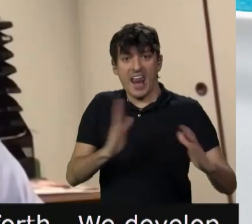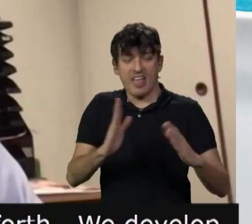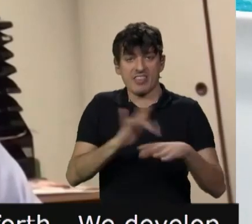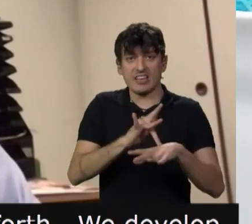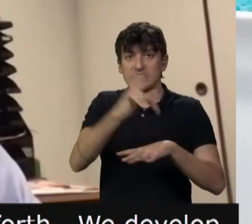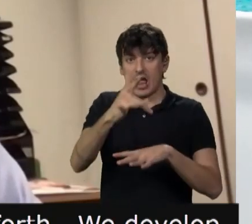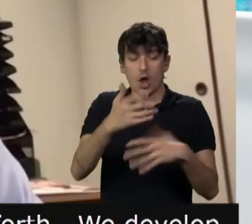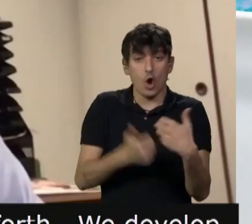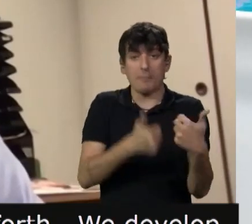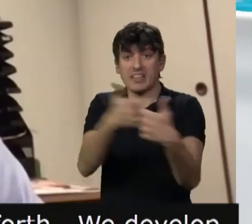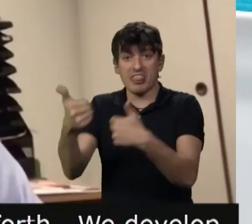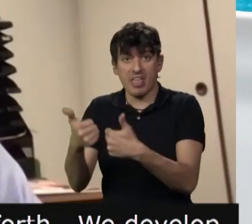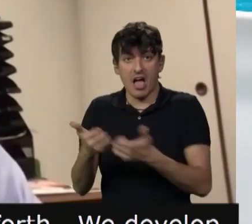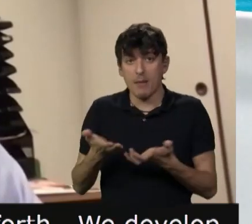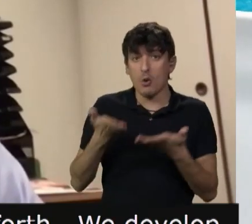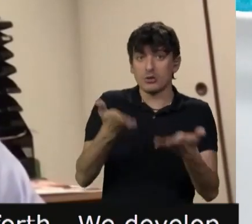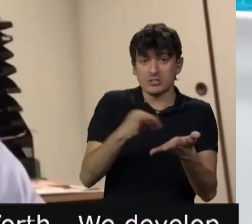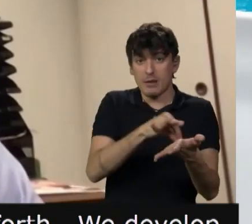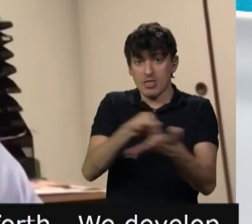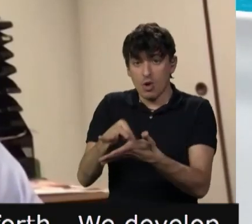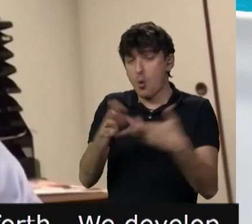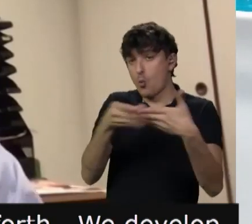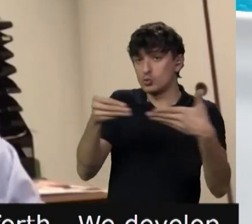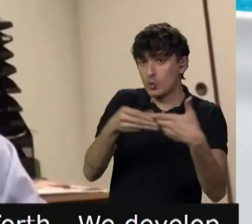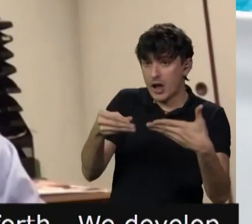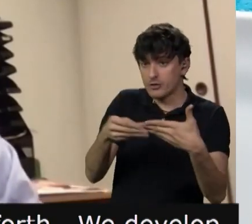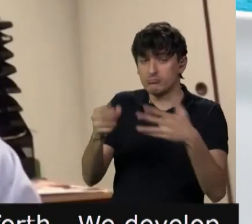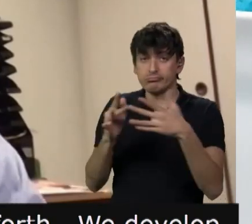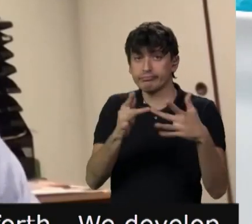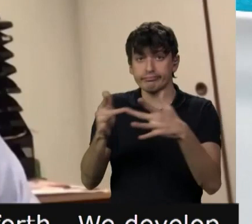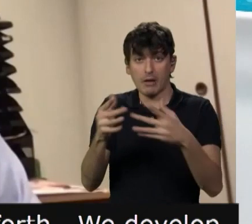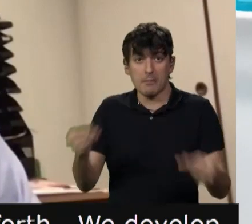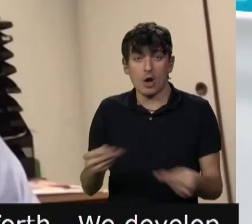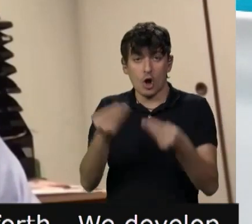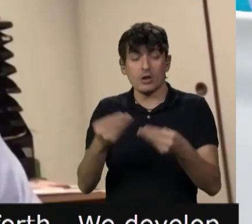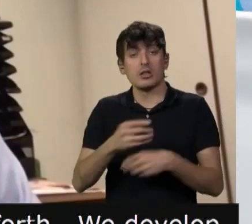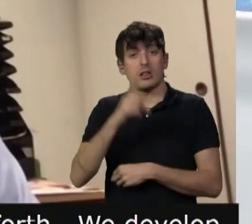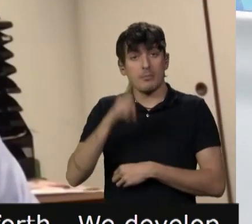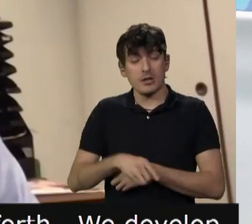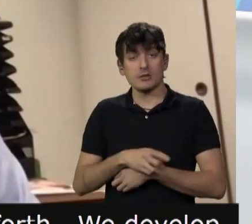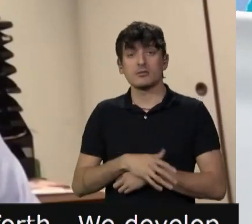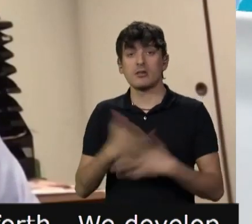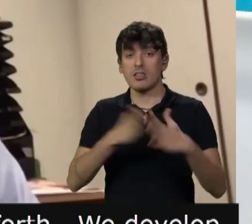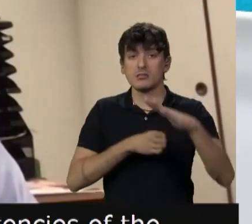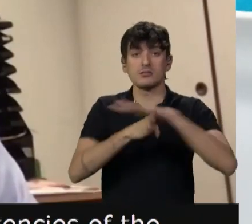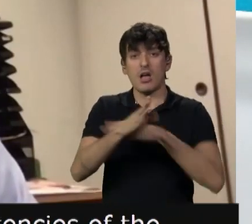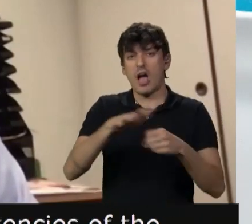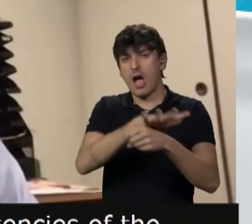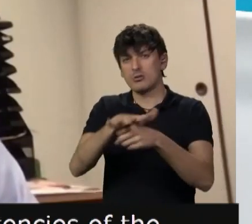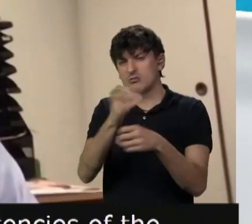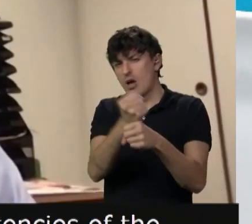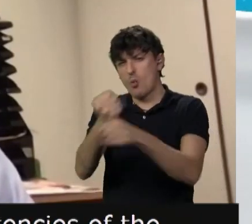increase digital competencies of the users, and we try to increase